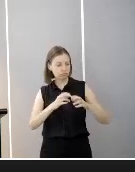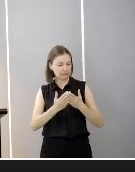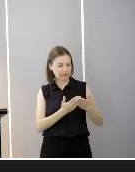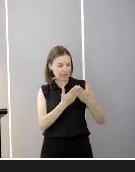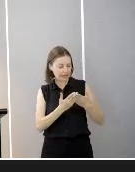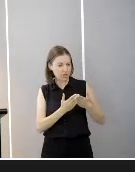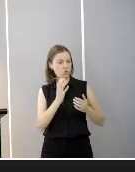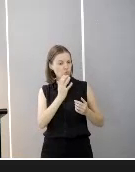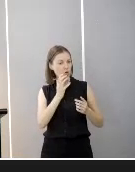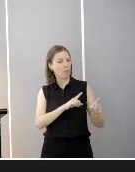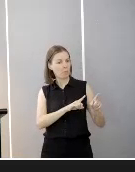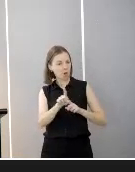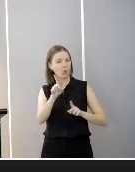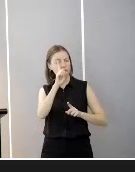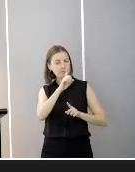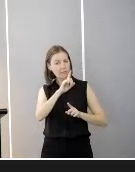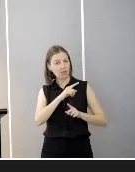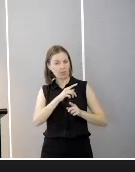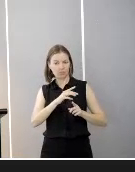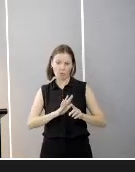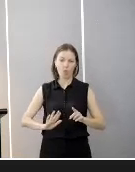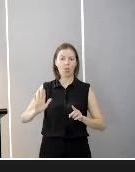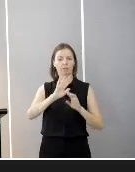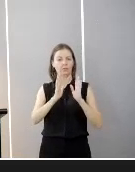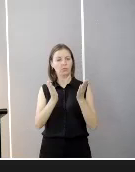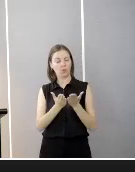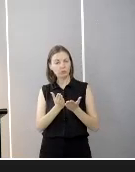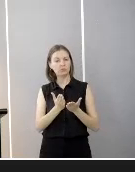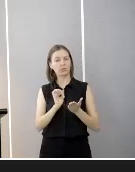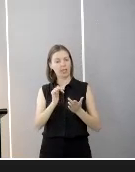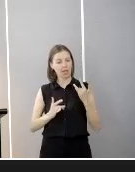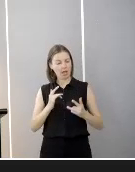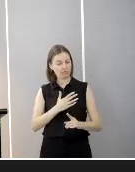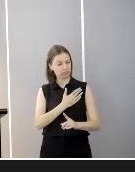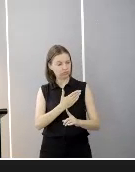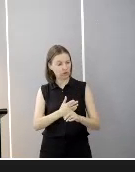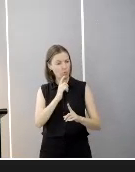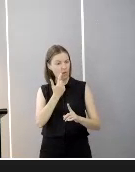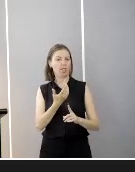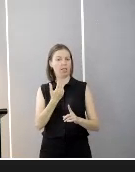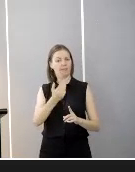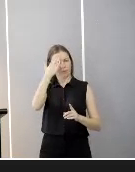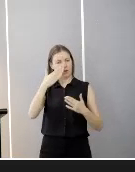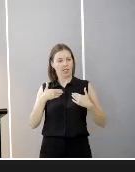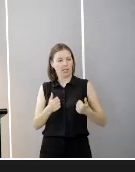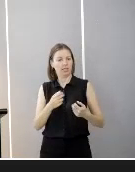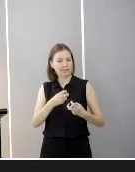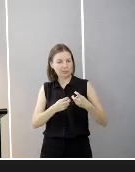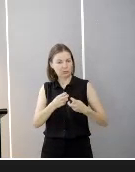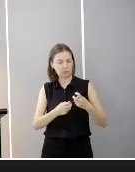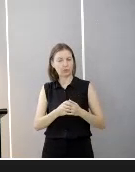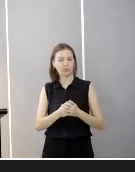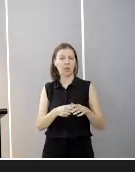mental disorder will affect most people at some point in their life. So for a lot of people, they'll meet criteria for a mental health condition